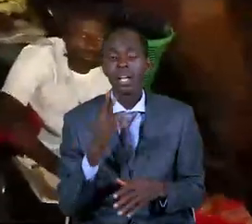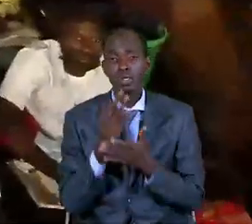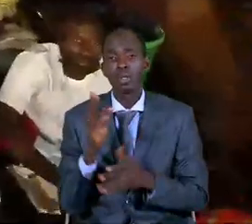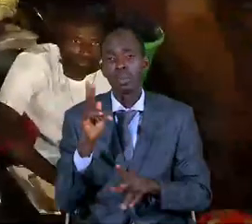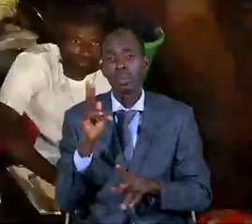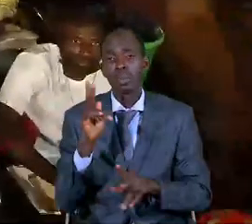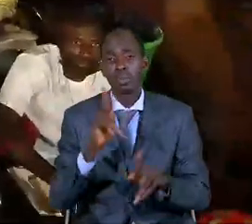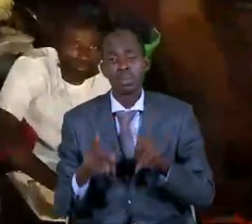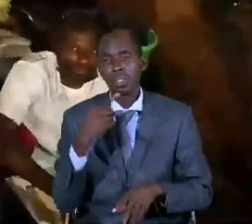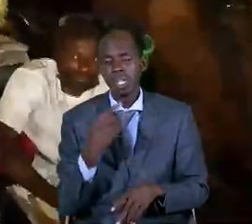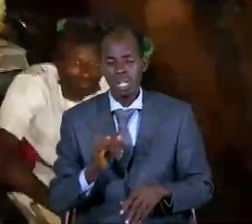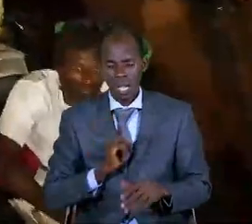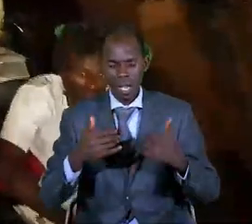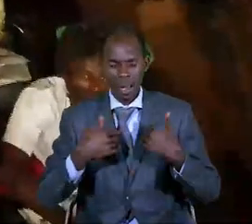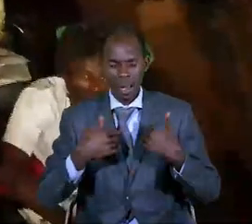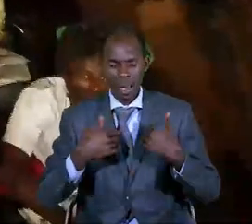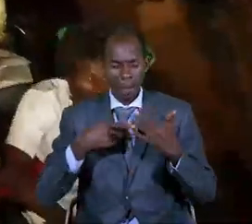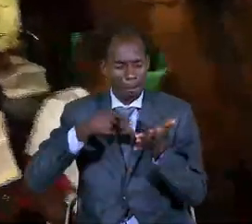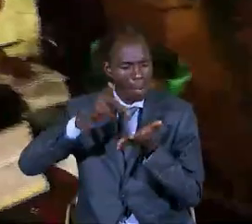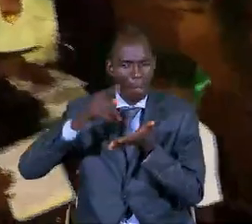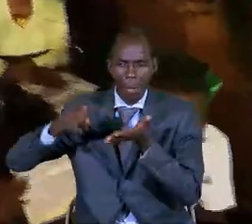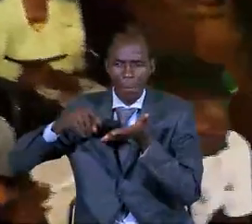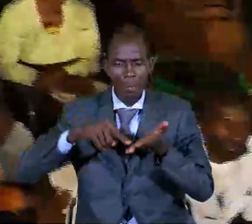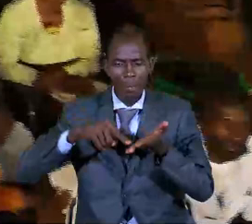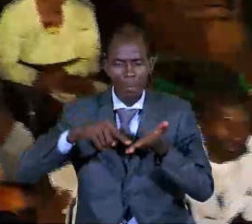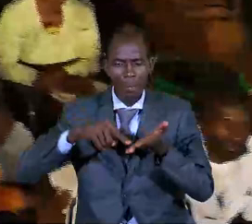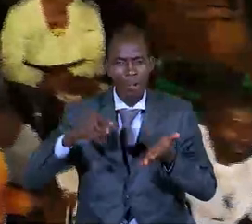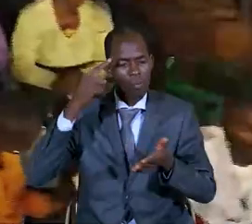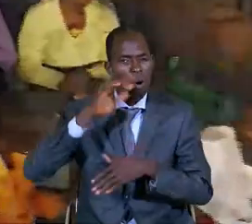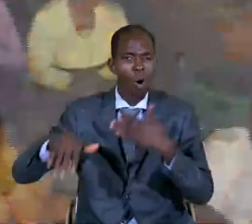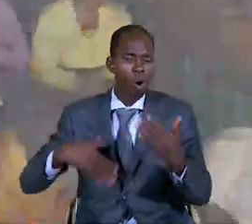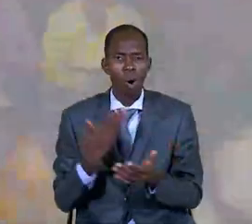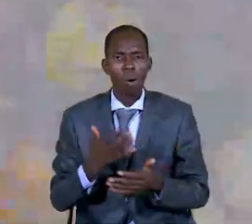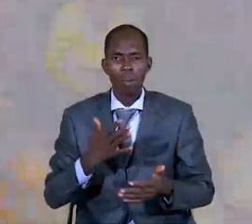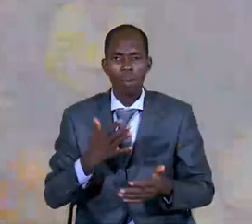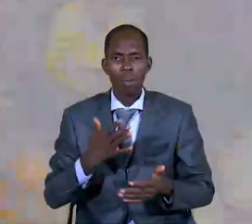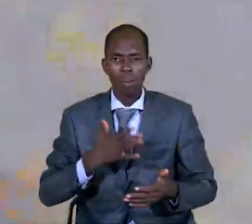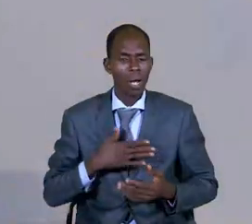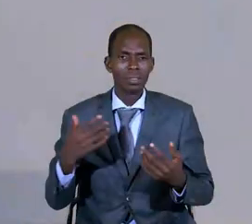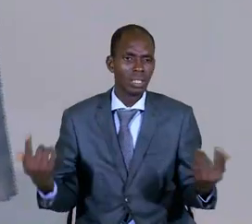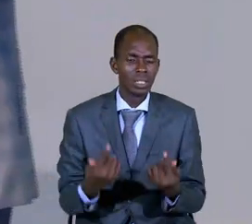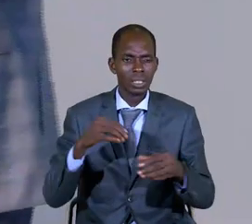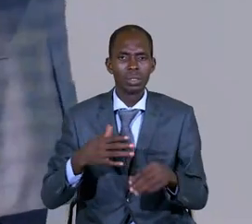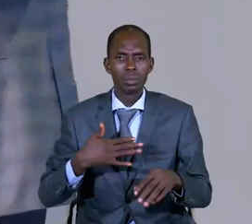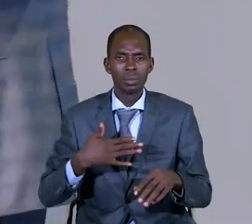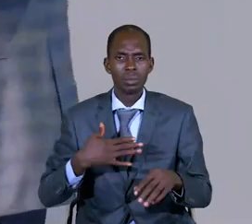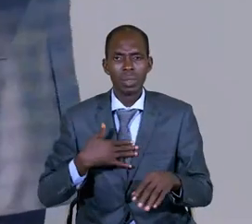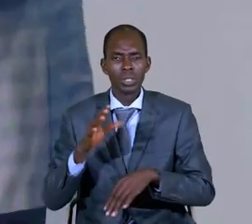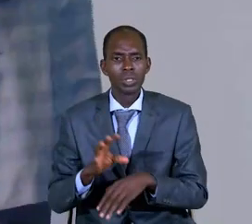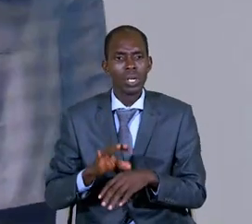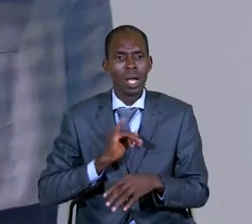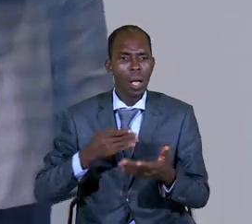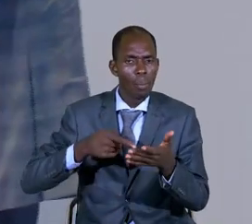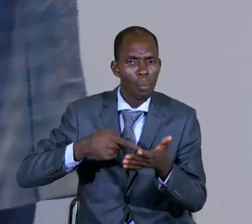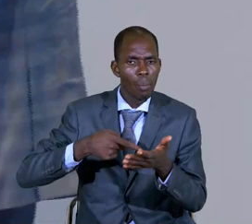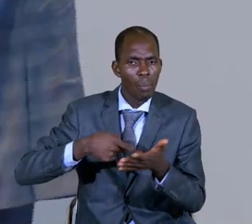I paid all my dues in our church. I give my tithes every time and I'm